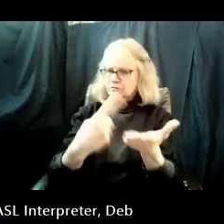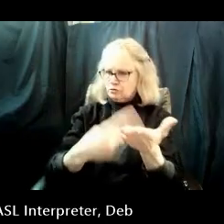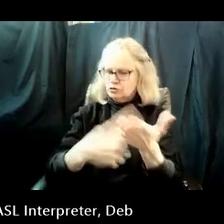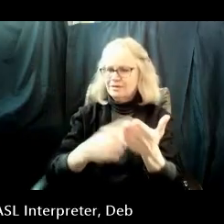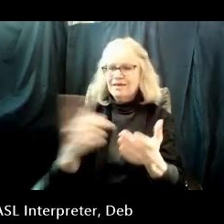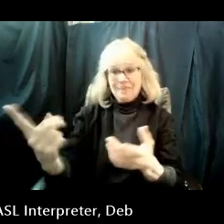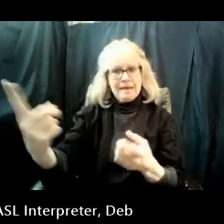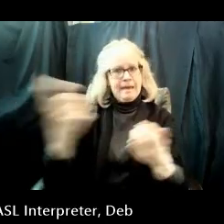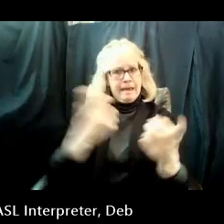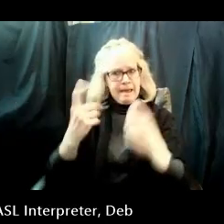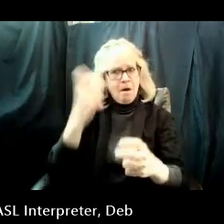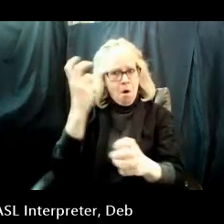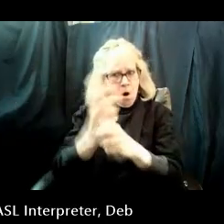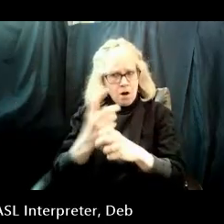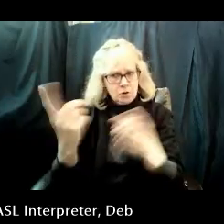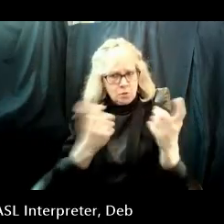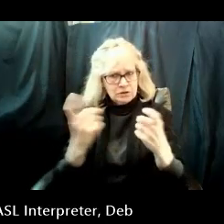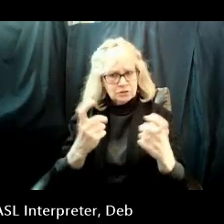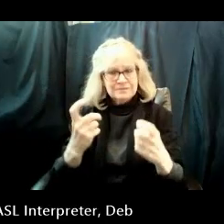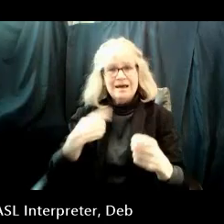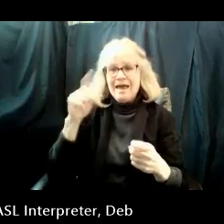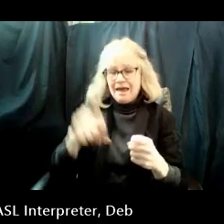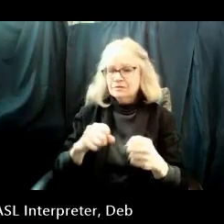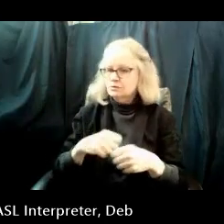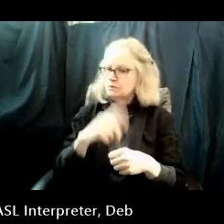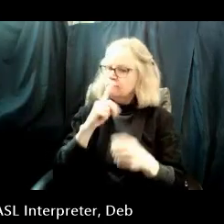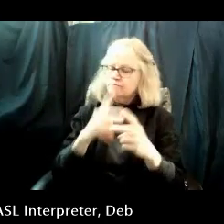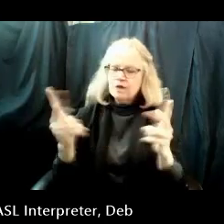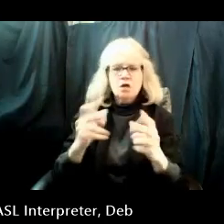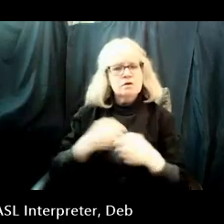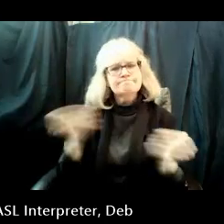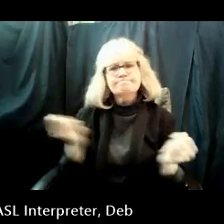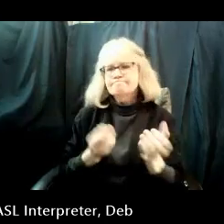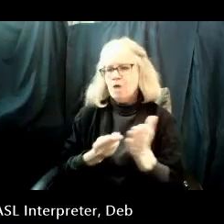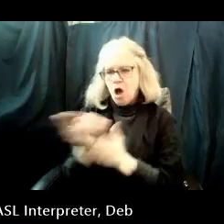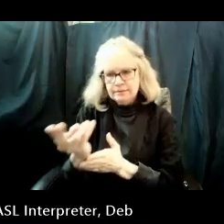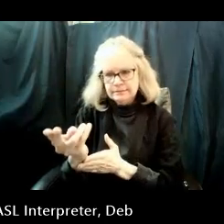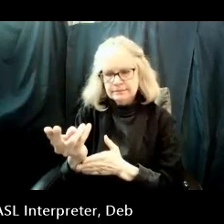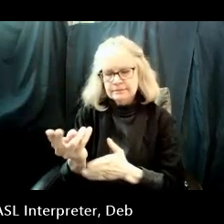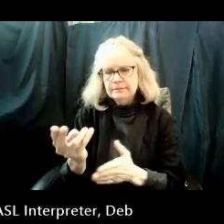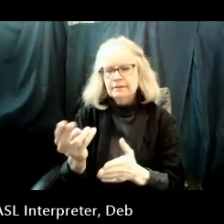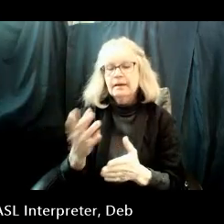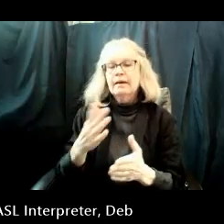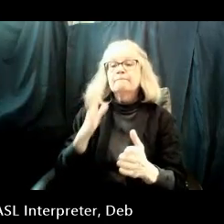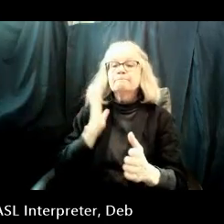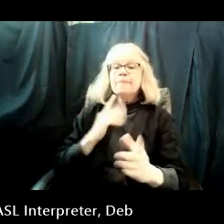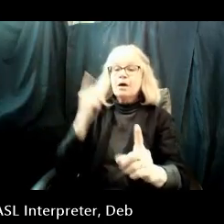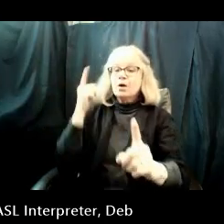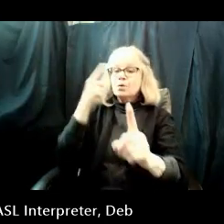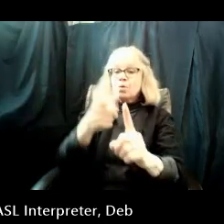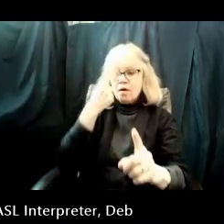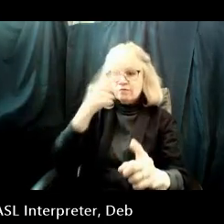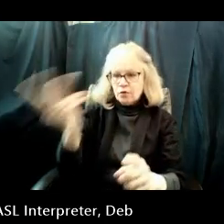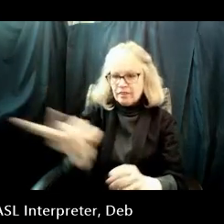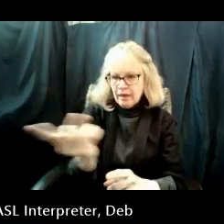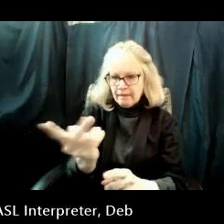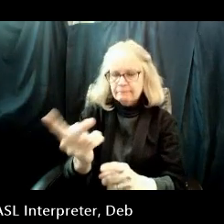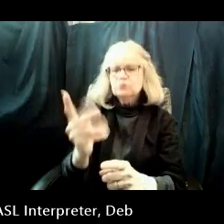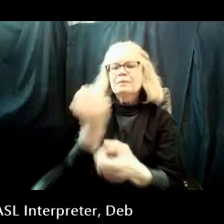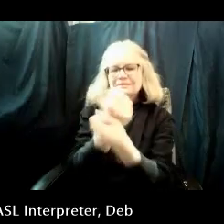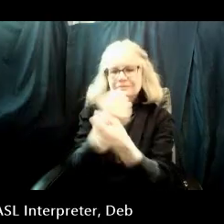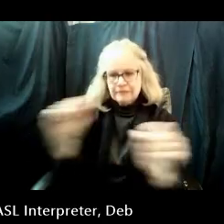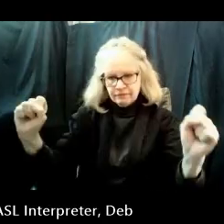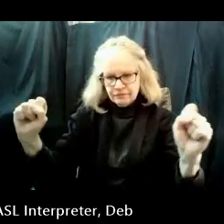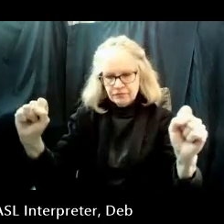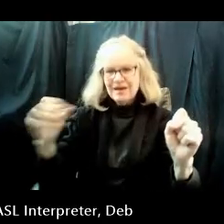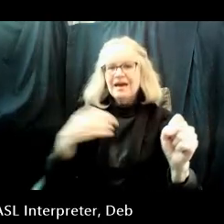difficult questions, and I had to be really honest with them that ultimately my goal was for them to be safe. I mean, I had to have conversations